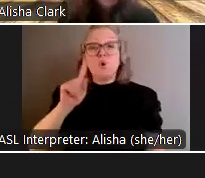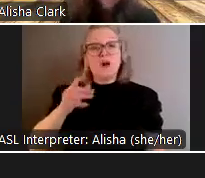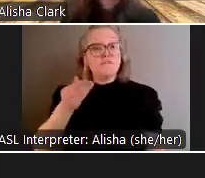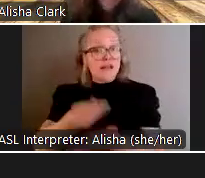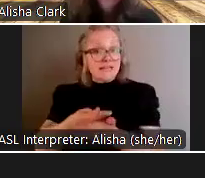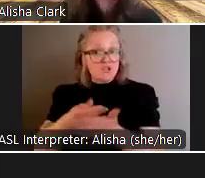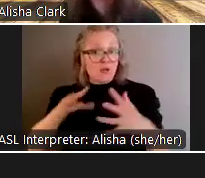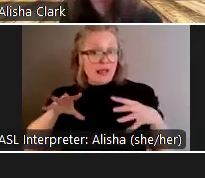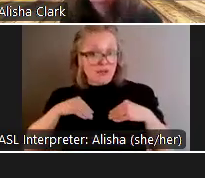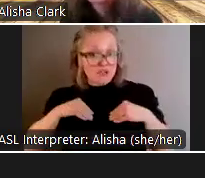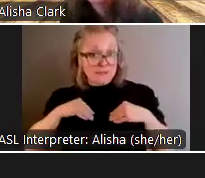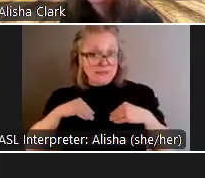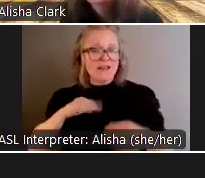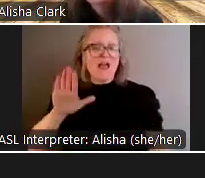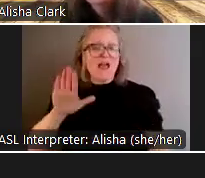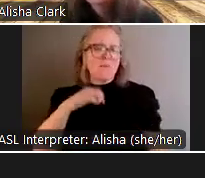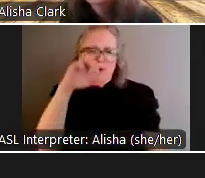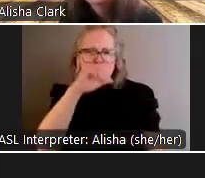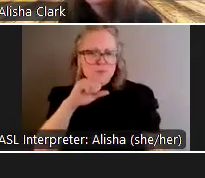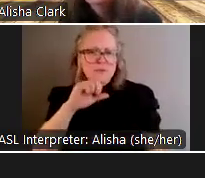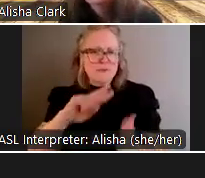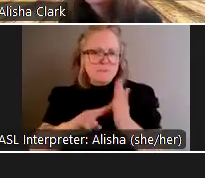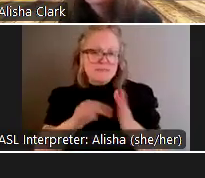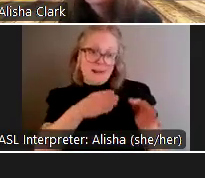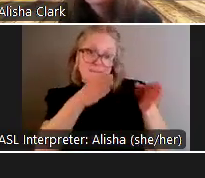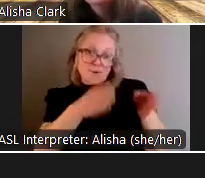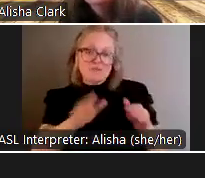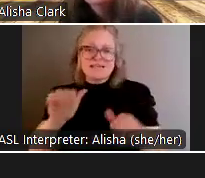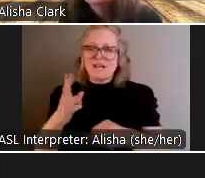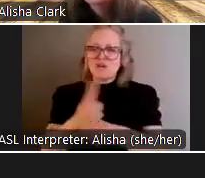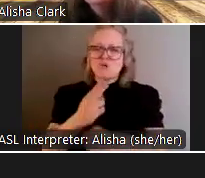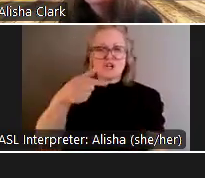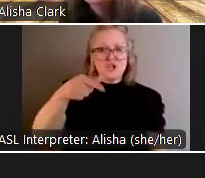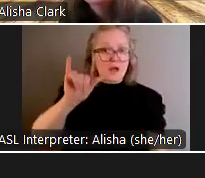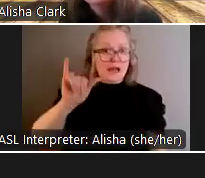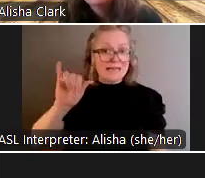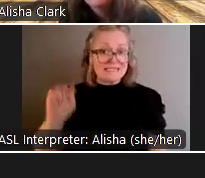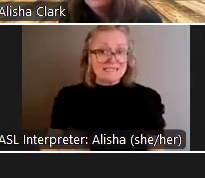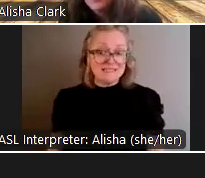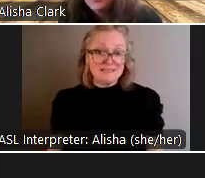eligibility, am I assuming that the individual can use a QIT?